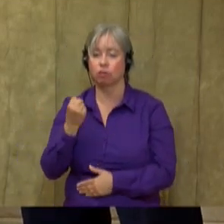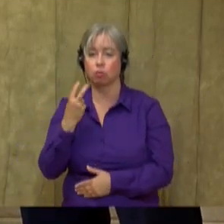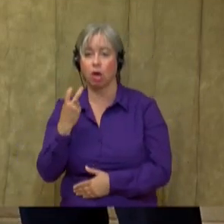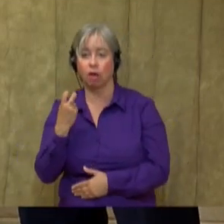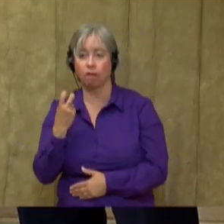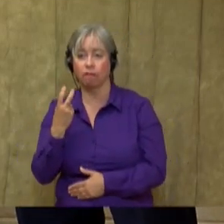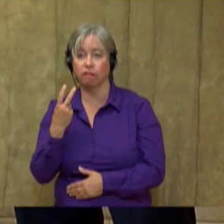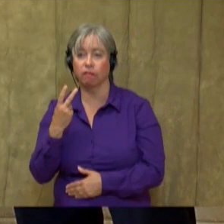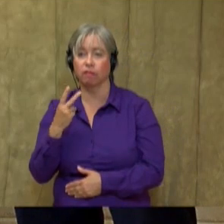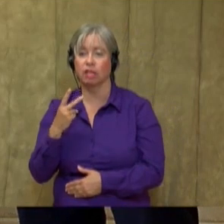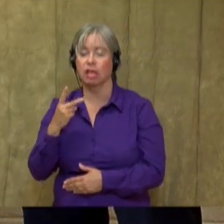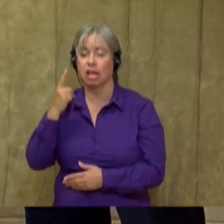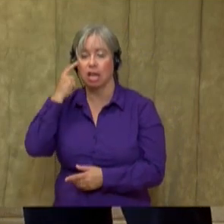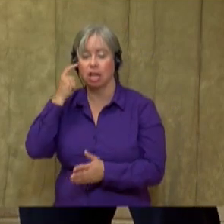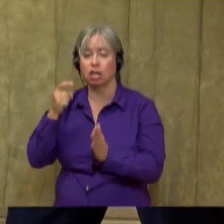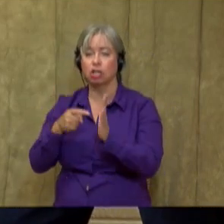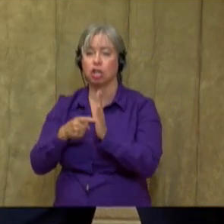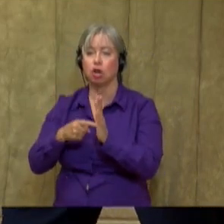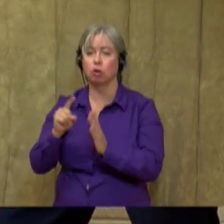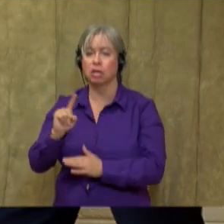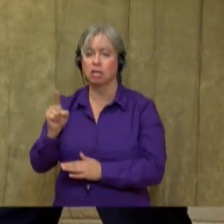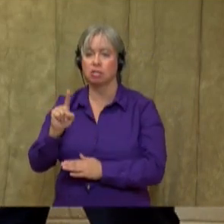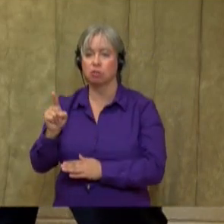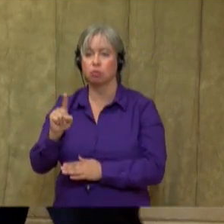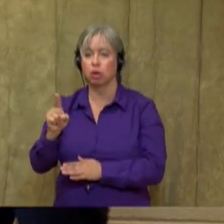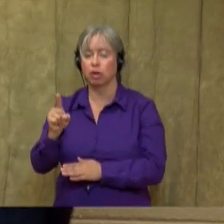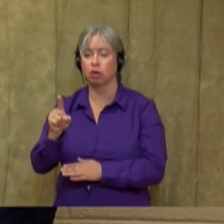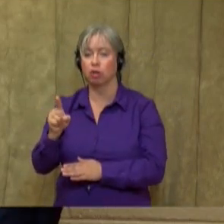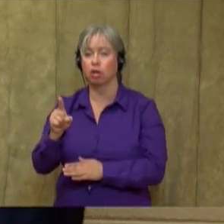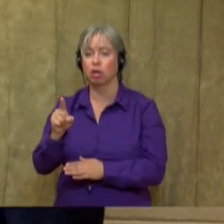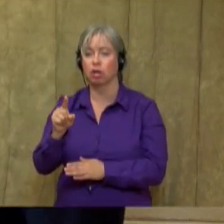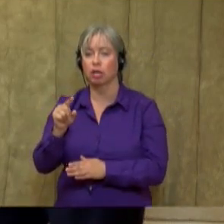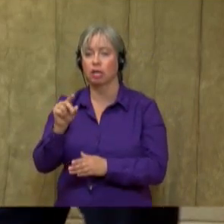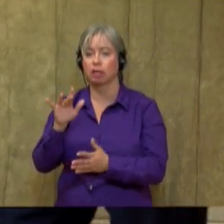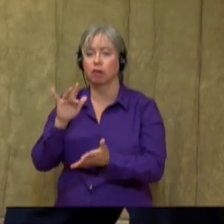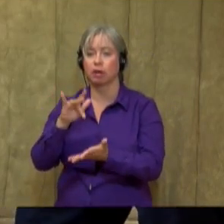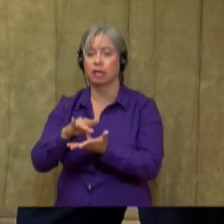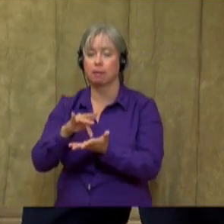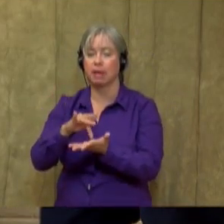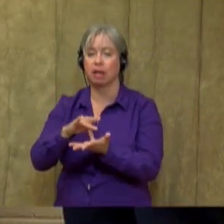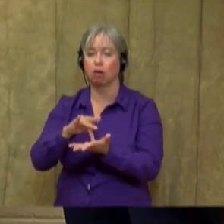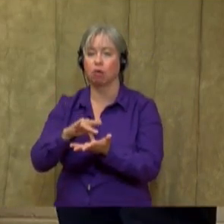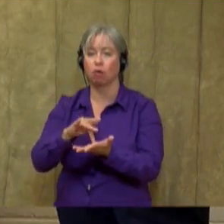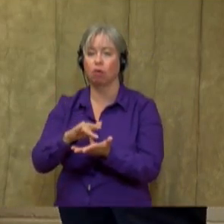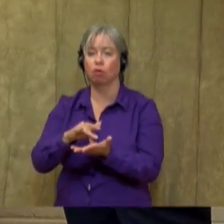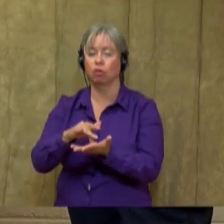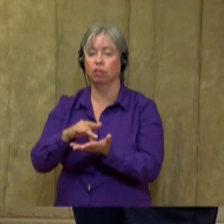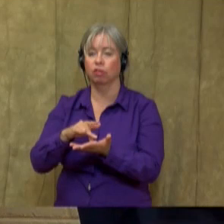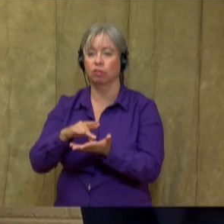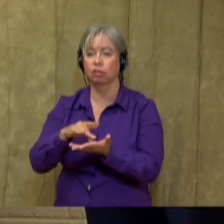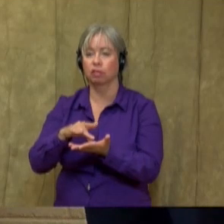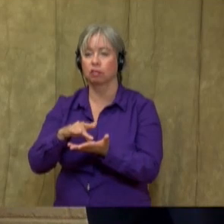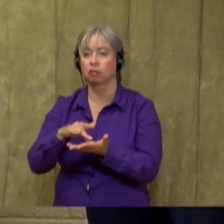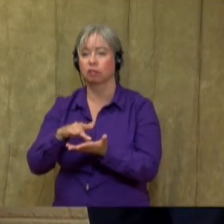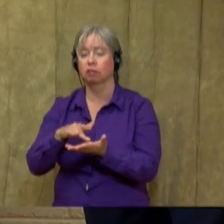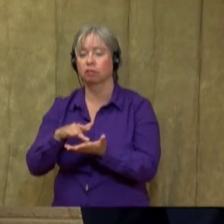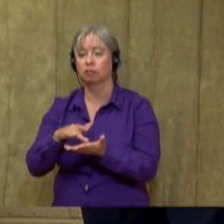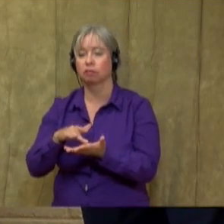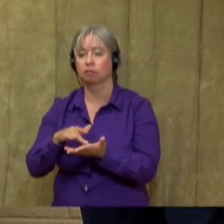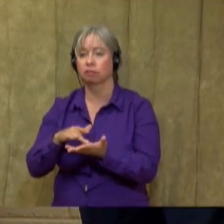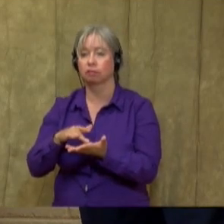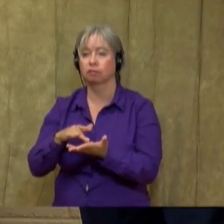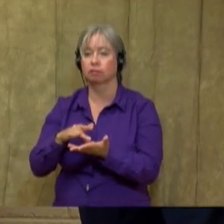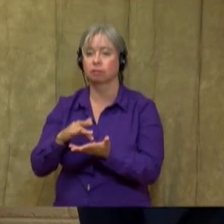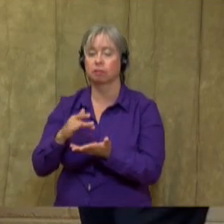at the location, and these are along the edges of our larger cube. If I remove the corners and the edges, that leaves us